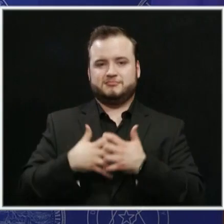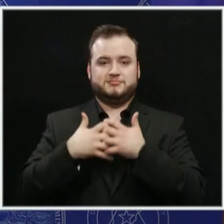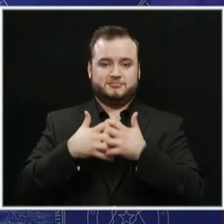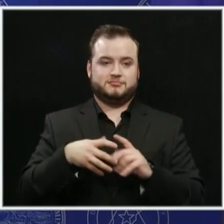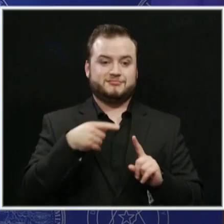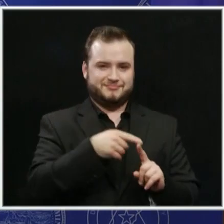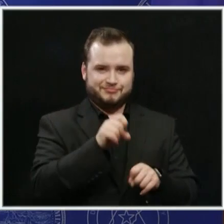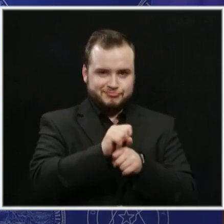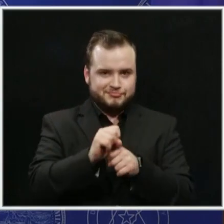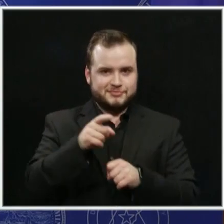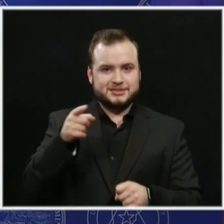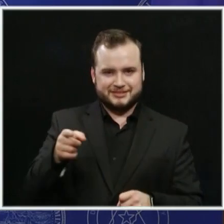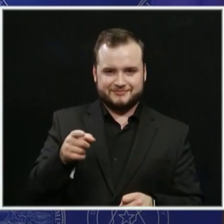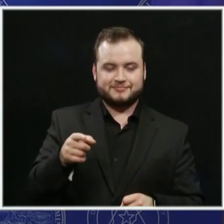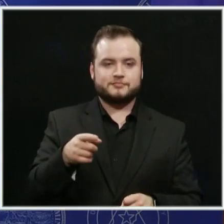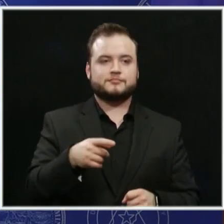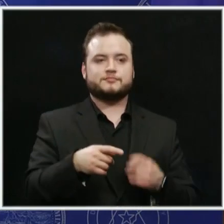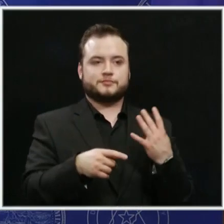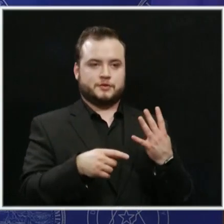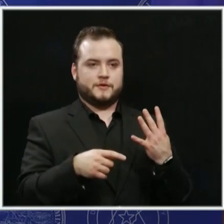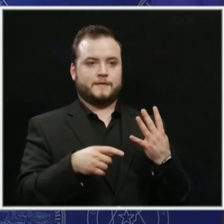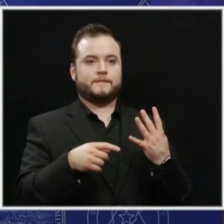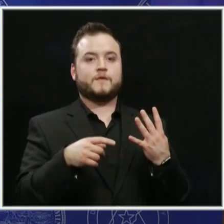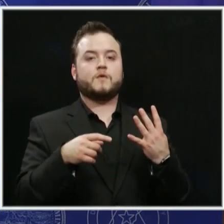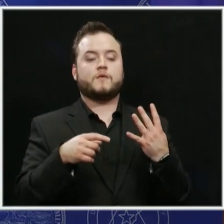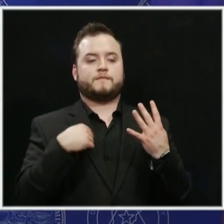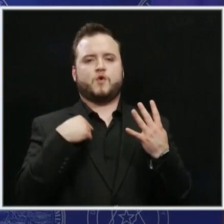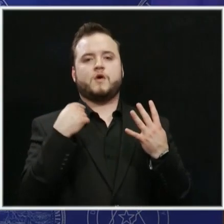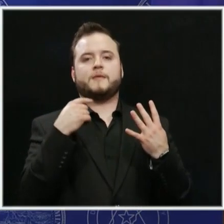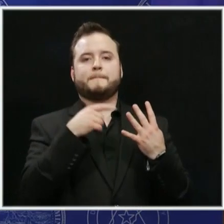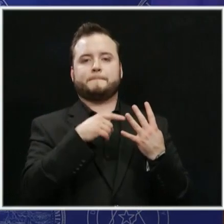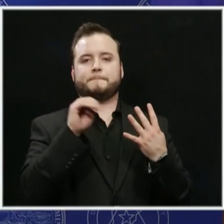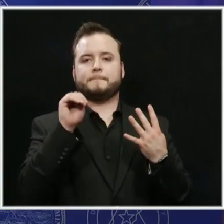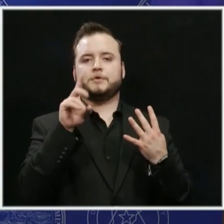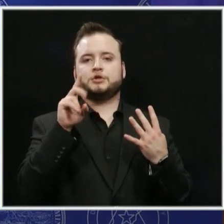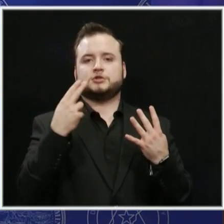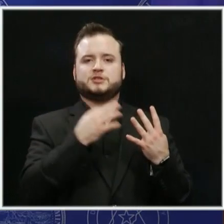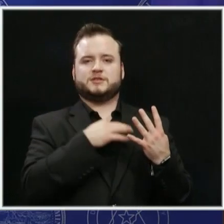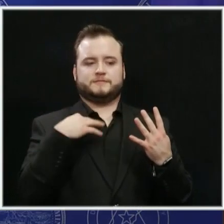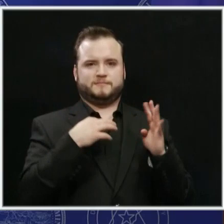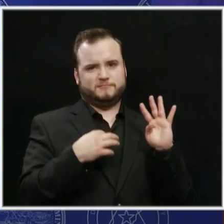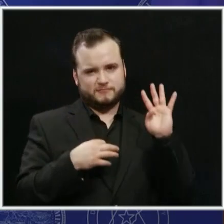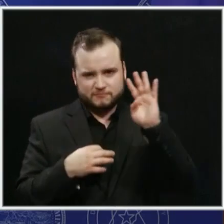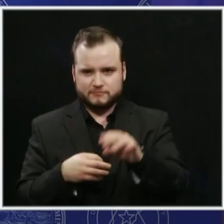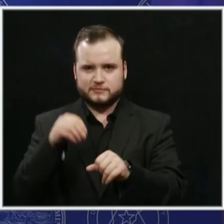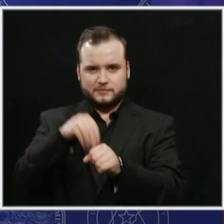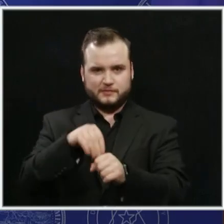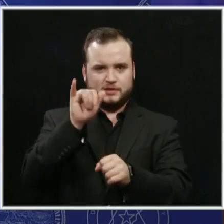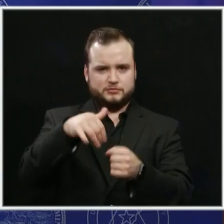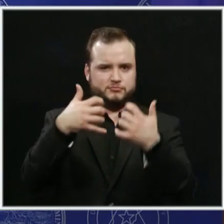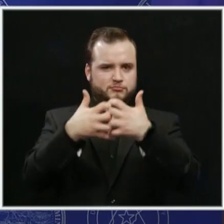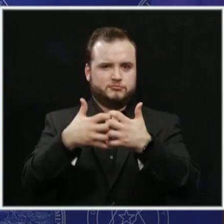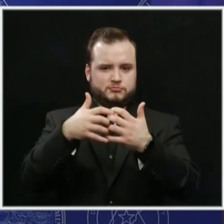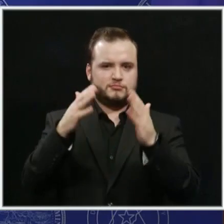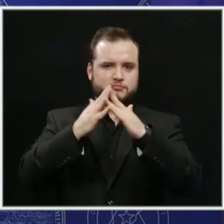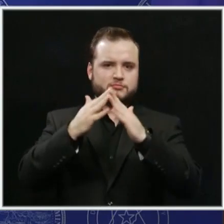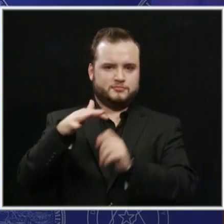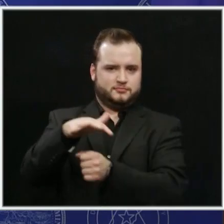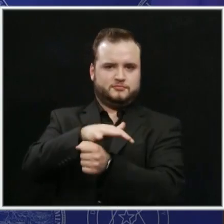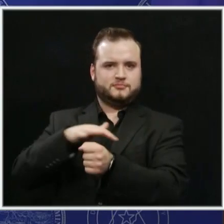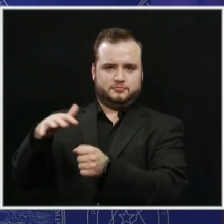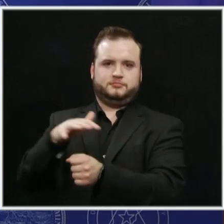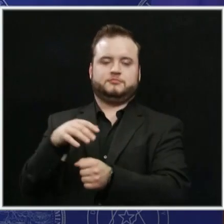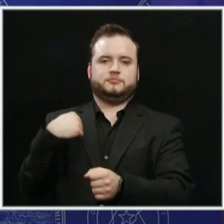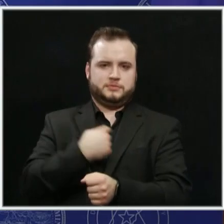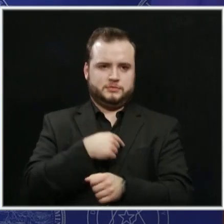staff that have gone down to be on site down in Worthington. They are going to be working